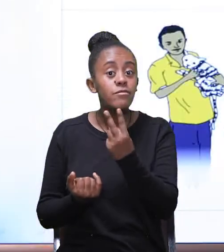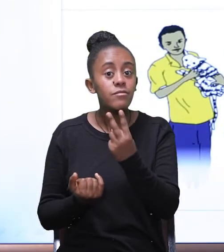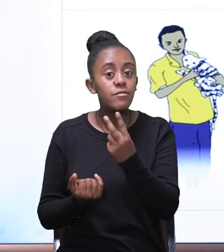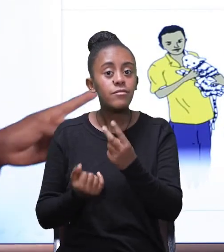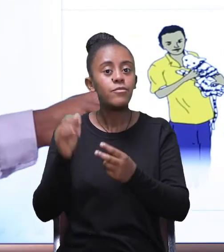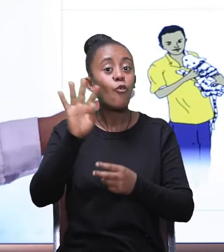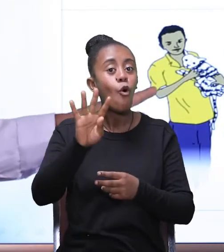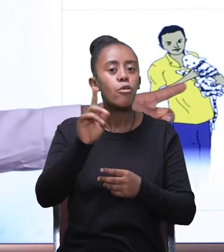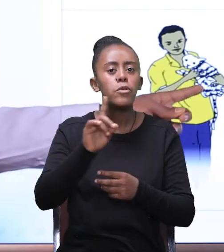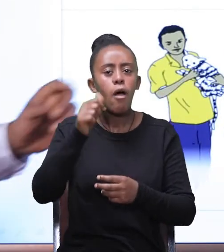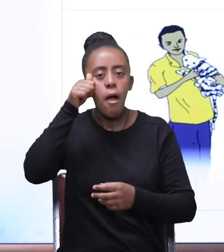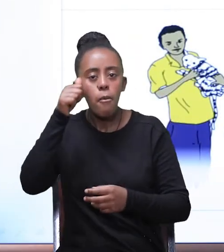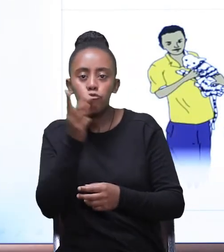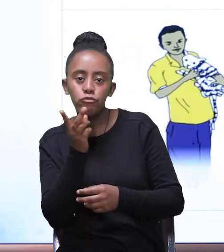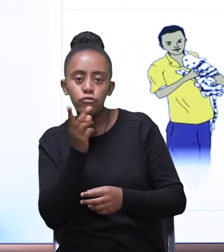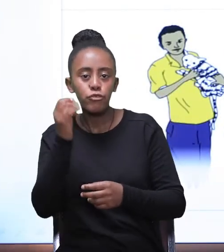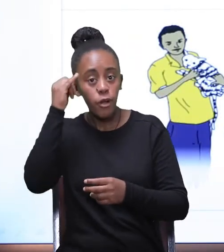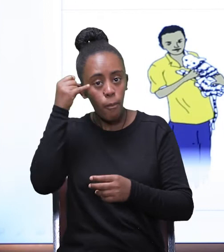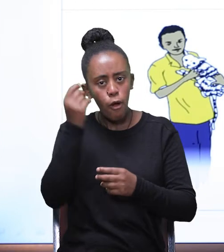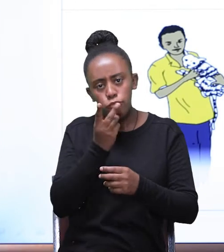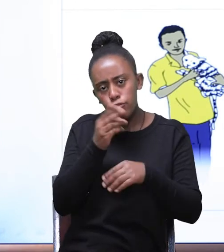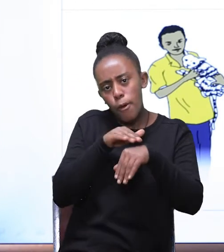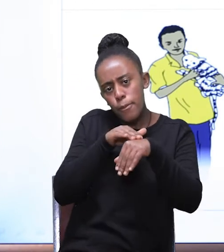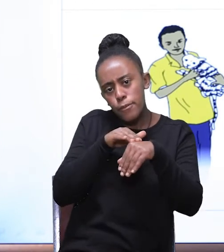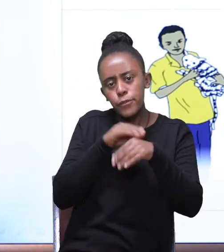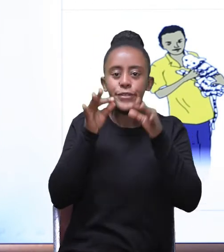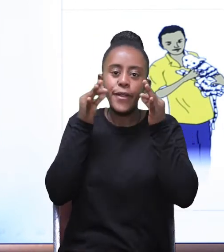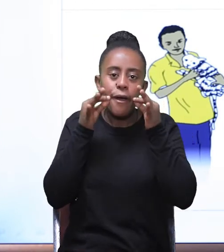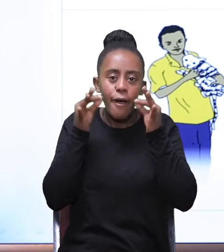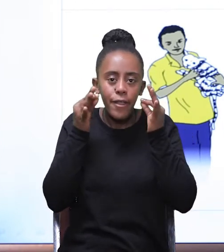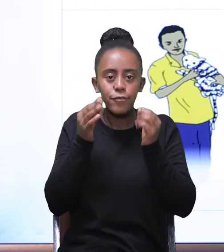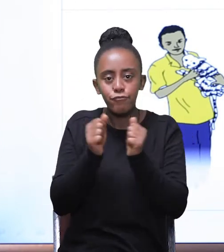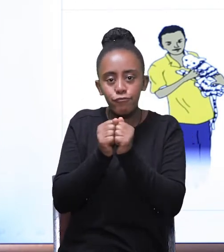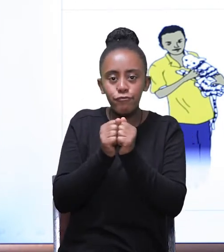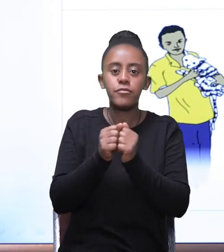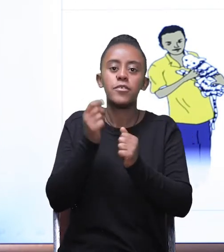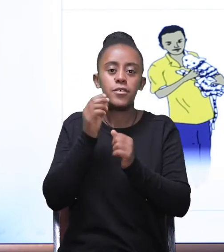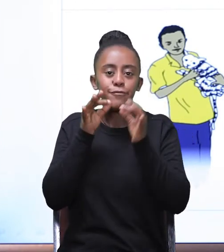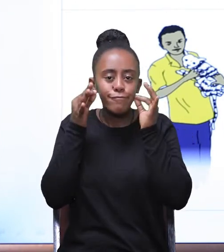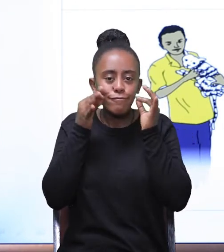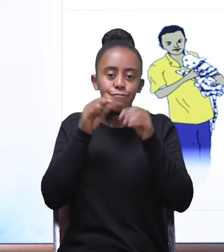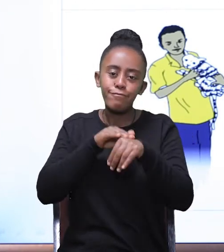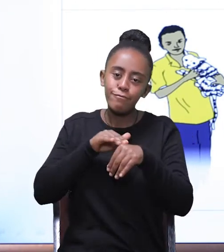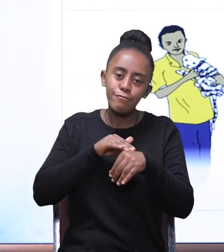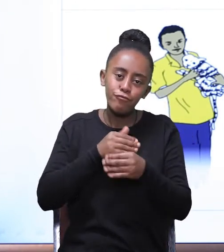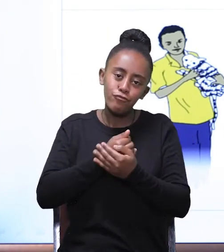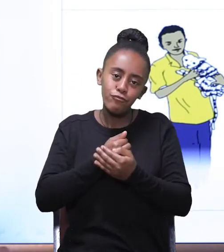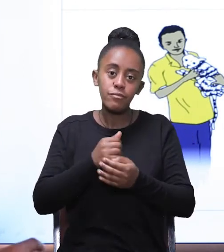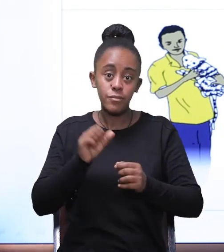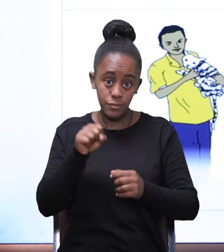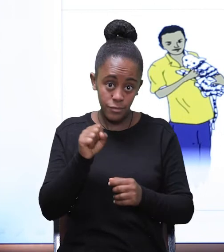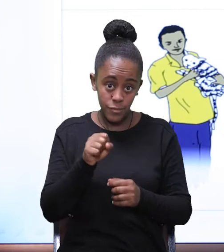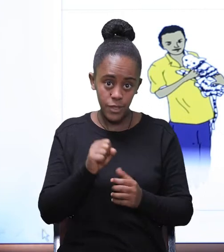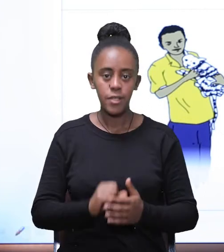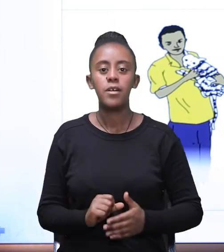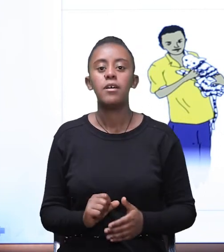4, Ahmed and Jamal pet the cat. Ahmed and Jamal pet the cat. Okay.